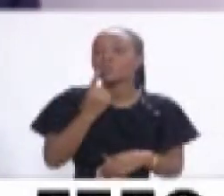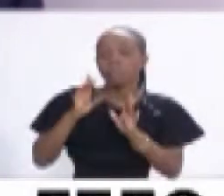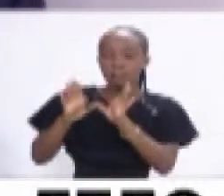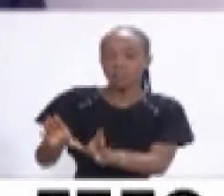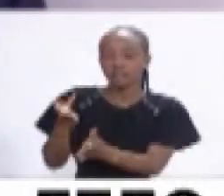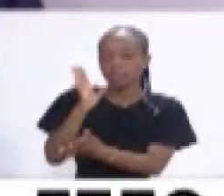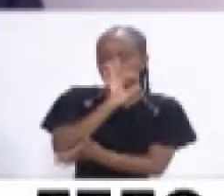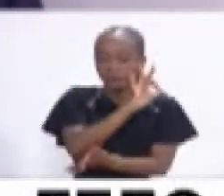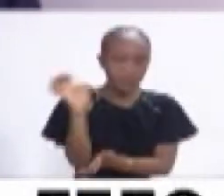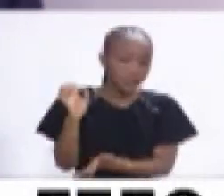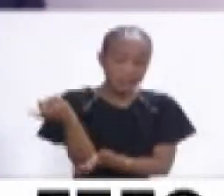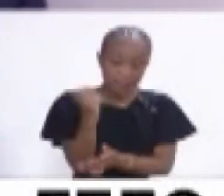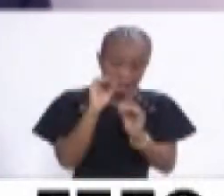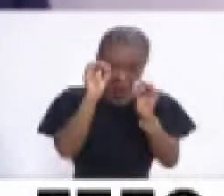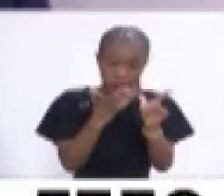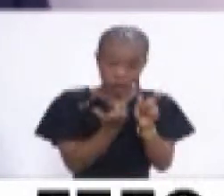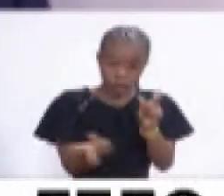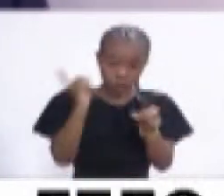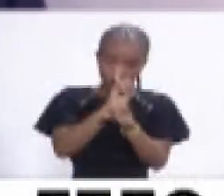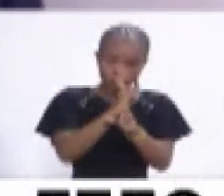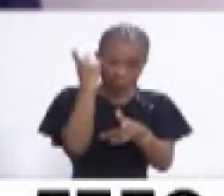Any teacher who is doing an additional levy,